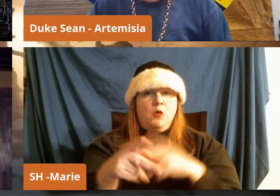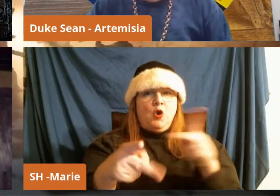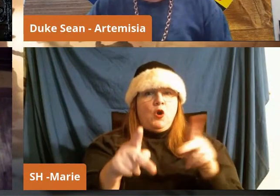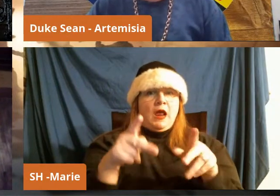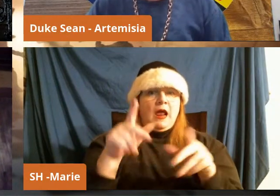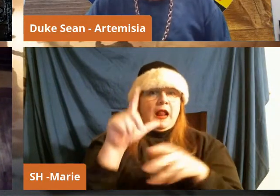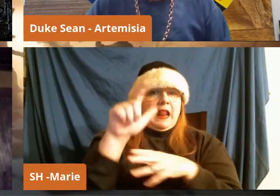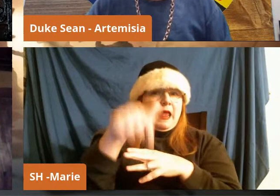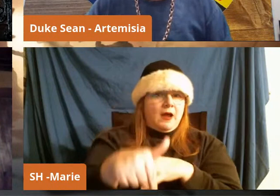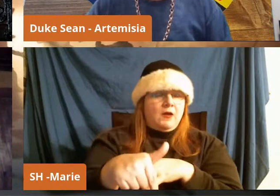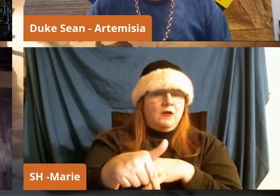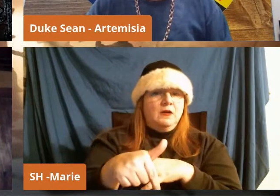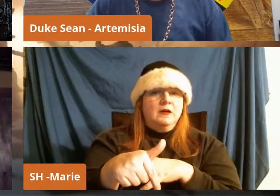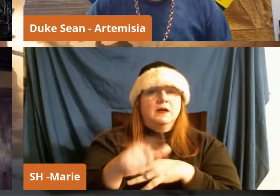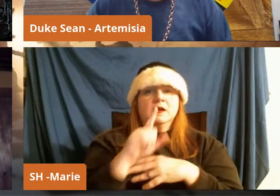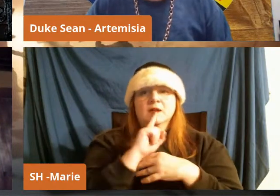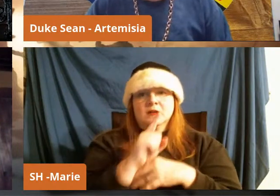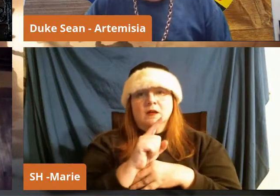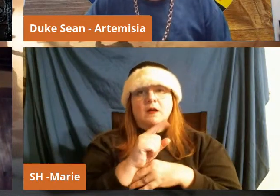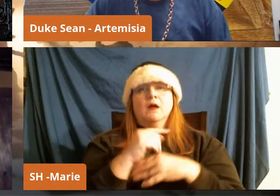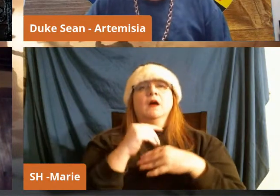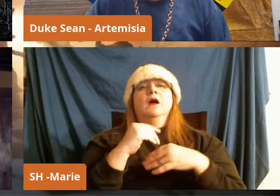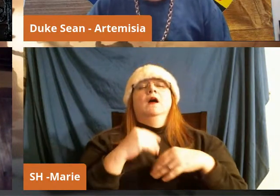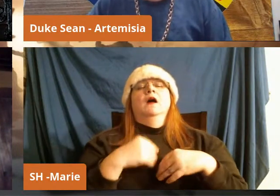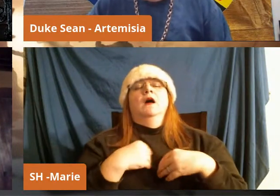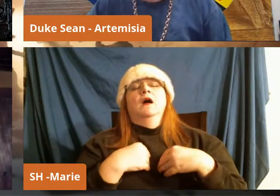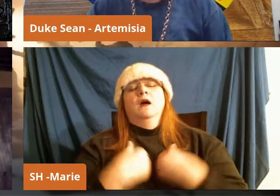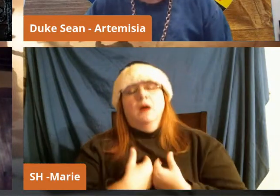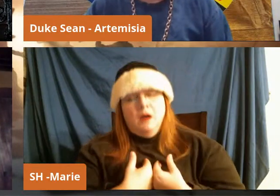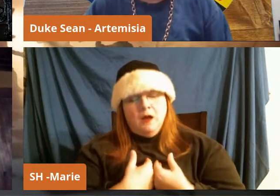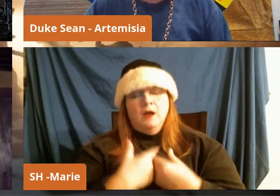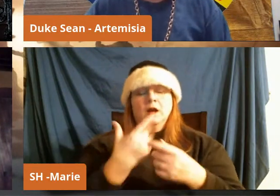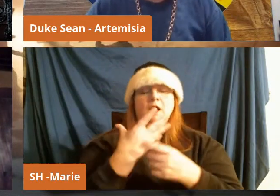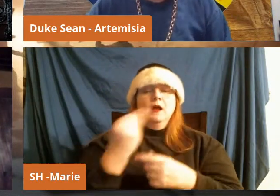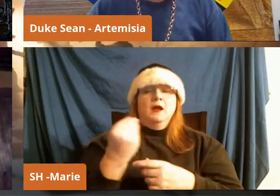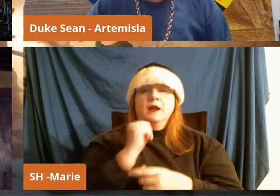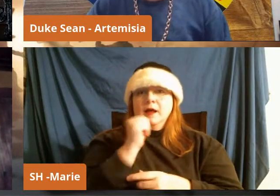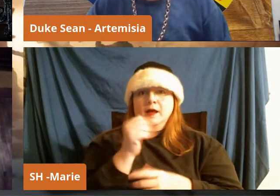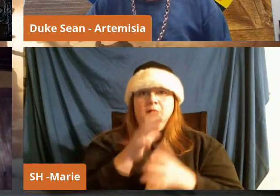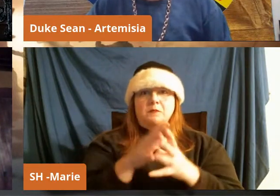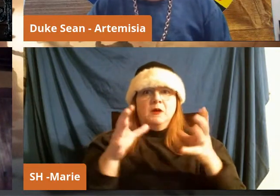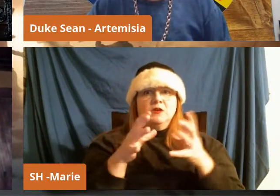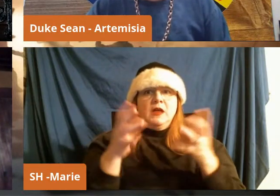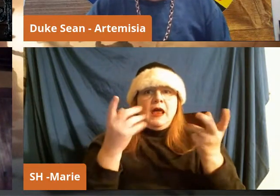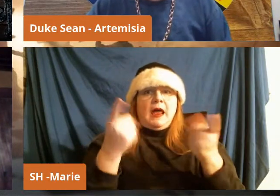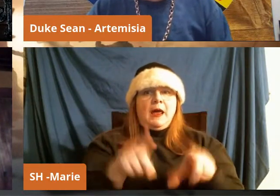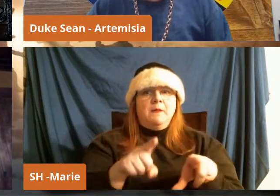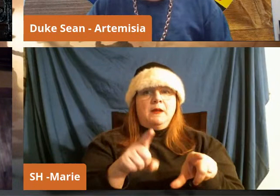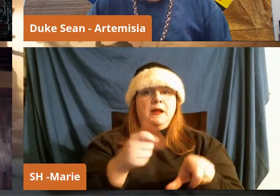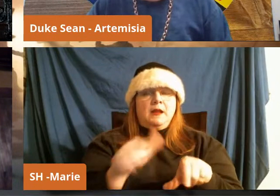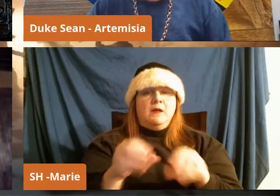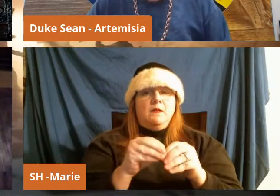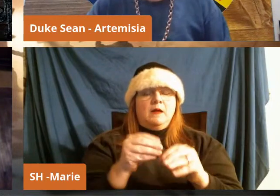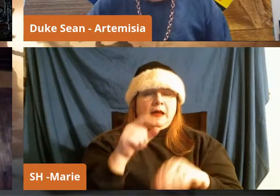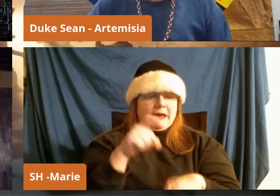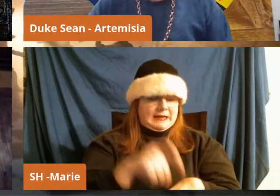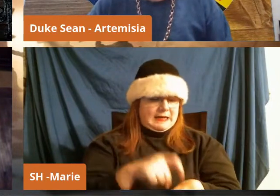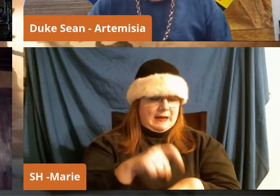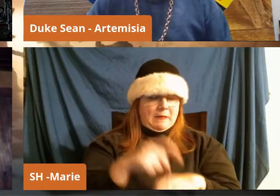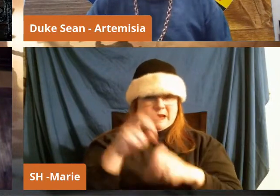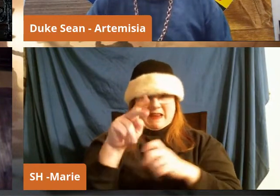afterwards is just exhausting. So there's not as much of that. But even at